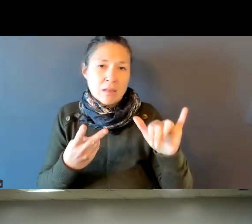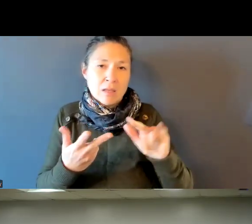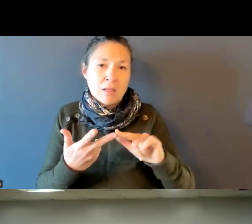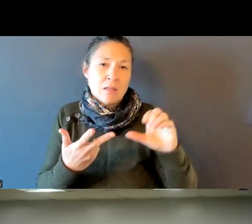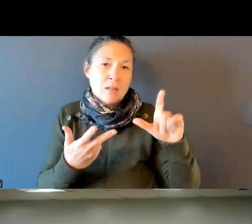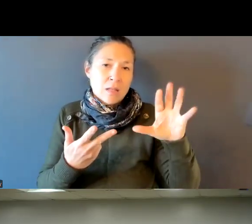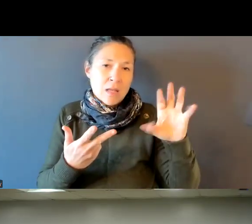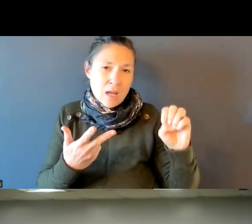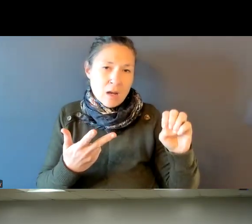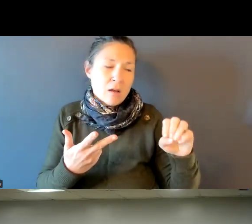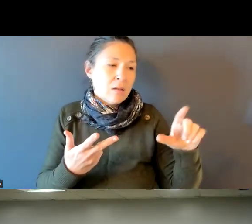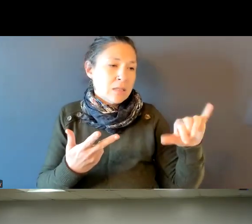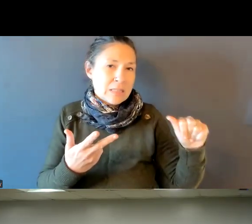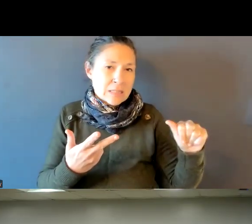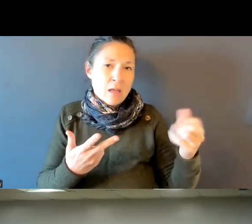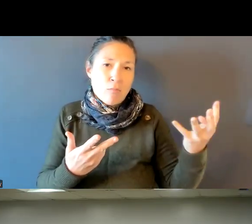And